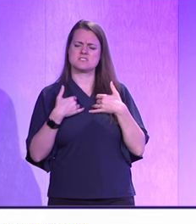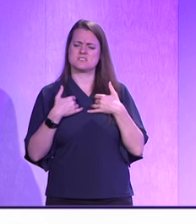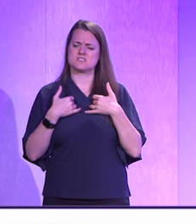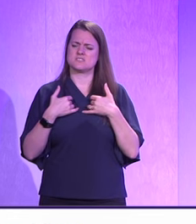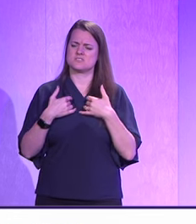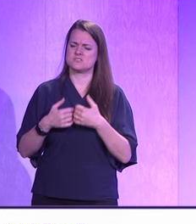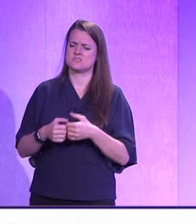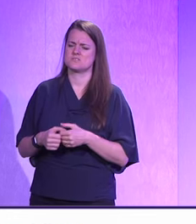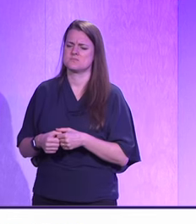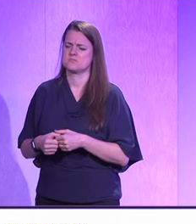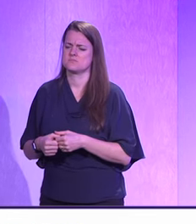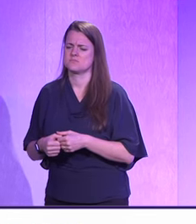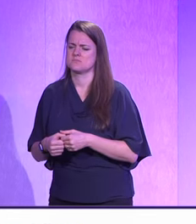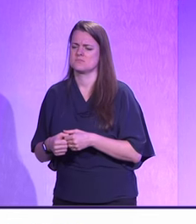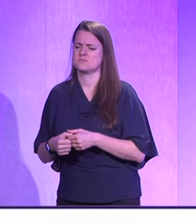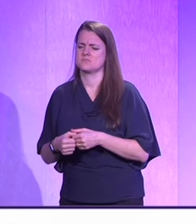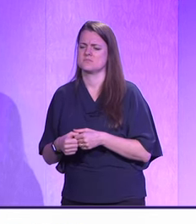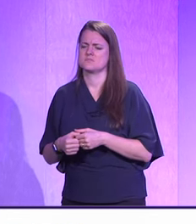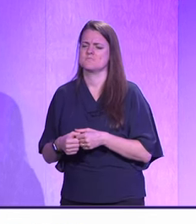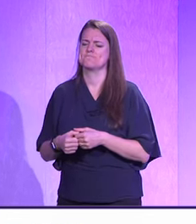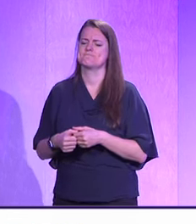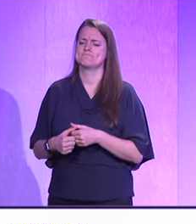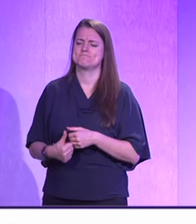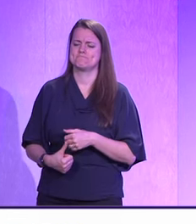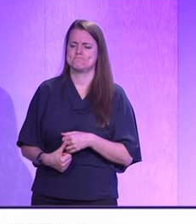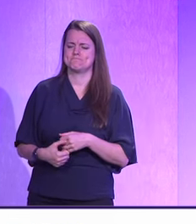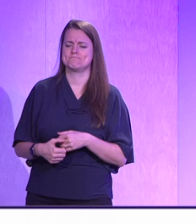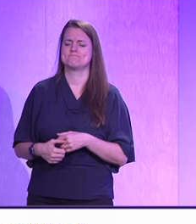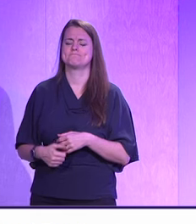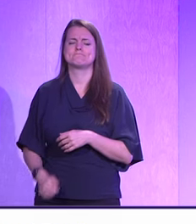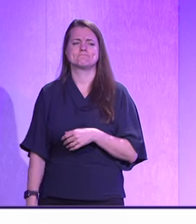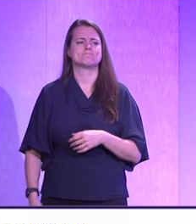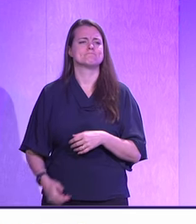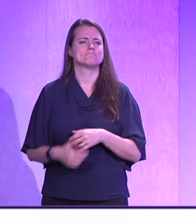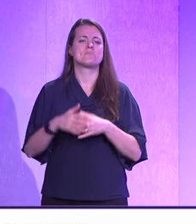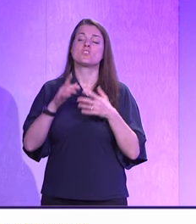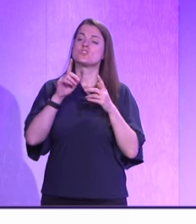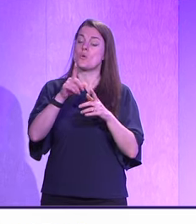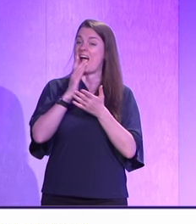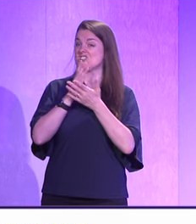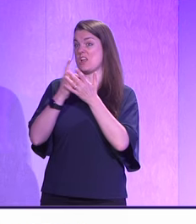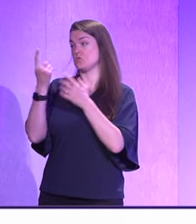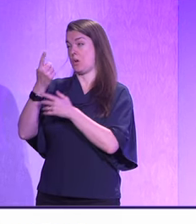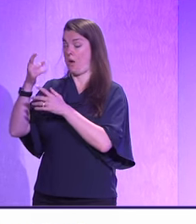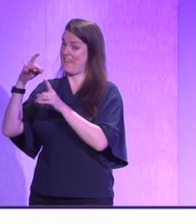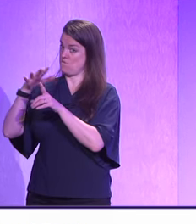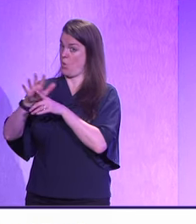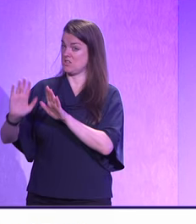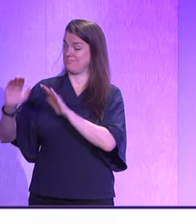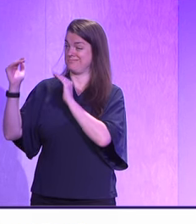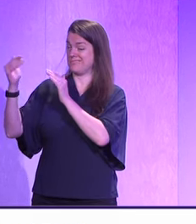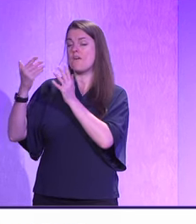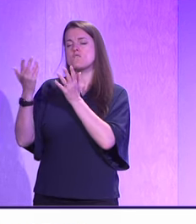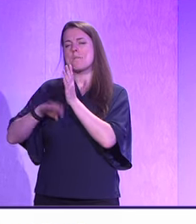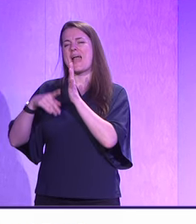and actually, I was messaging on LinkedIn this morning, and there was someone who's quite influential at AWS,